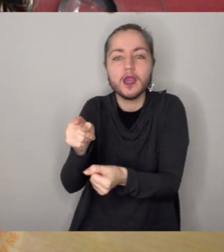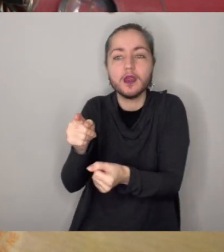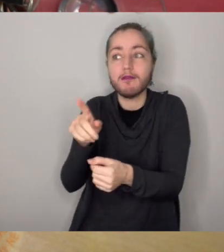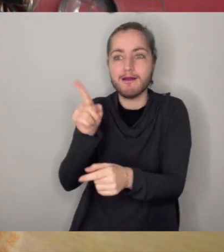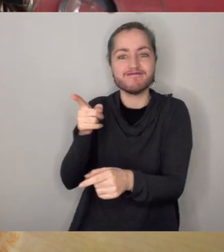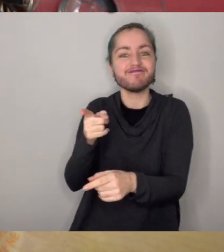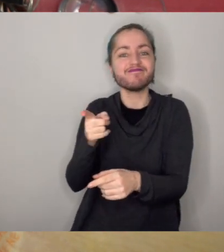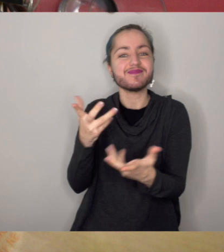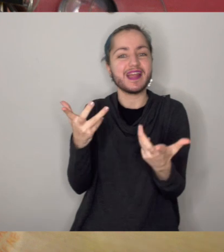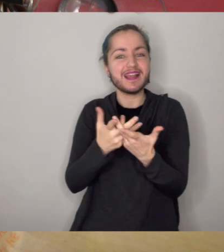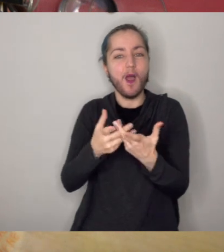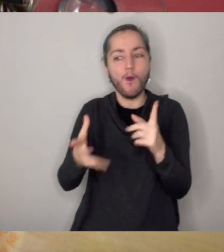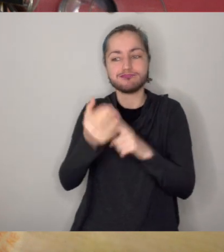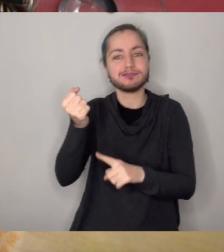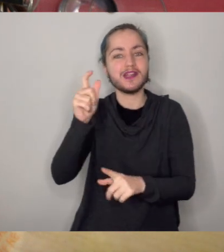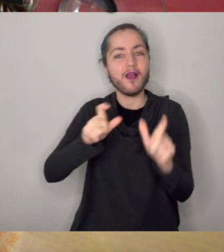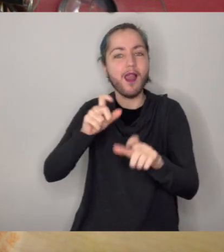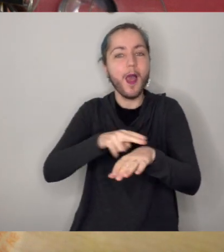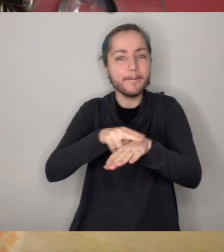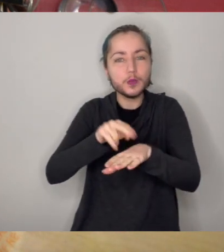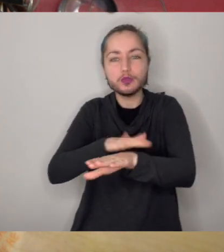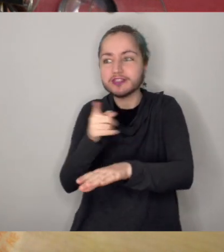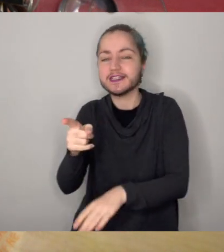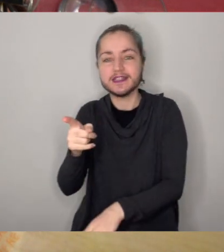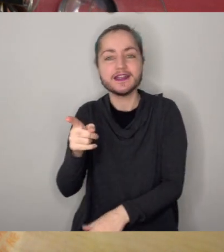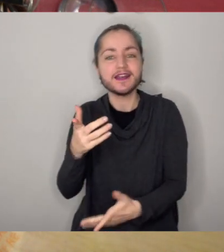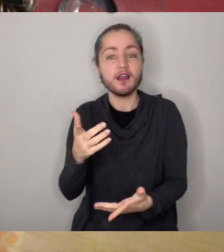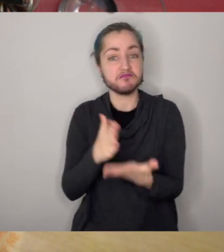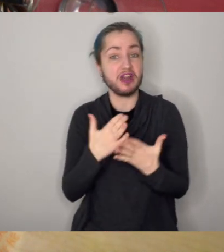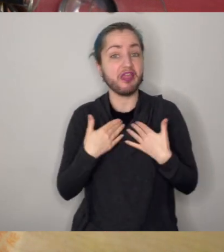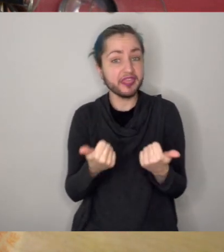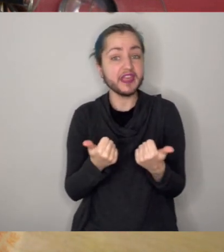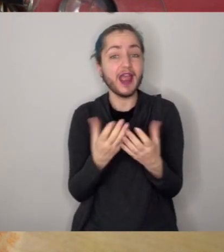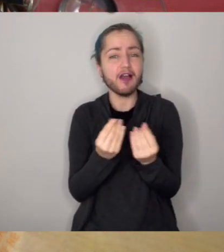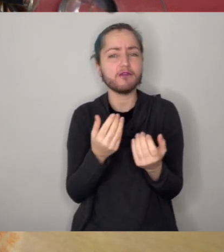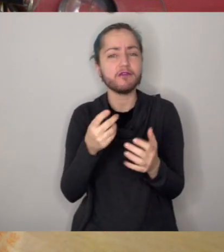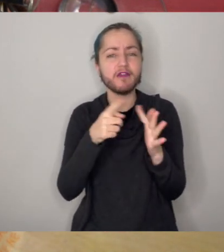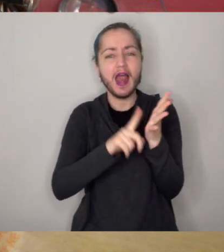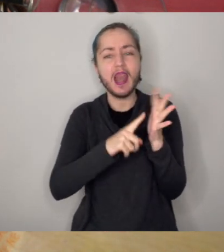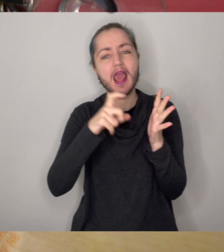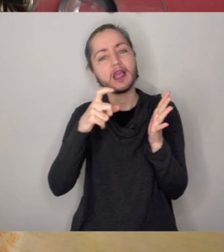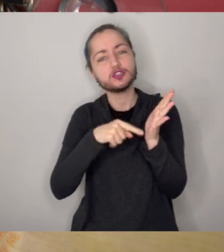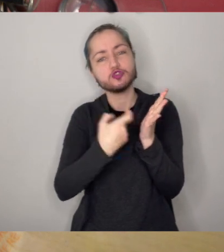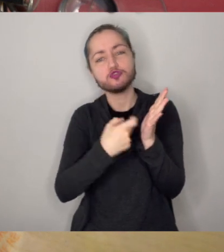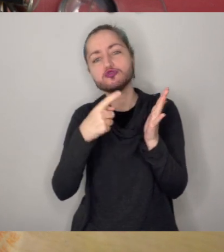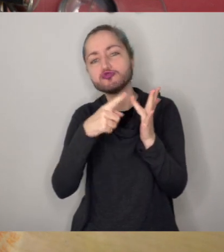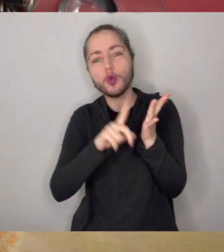or Sainsbury's, this is what is used to make them those colors. It's really good for you. Lots